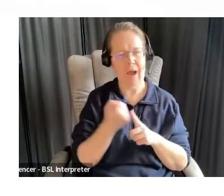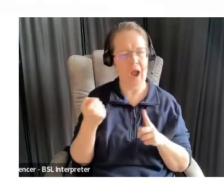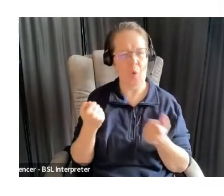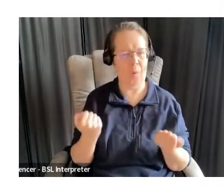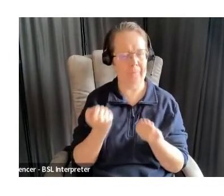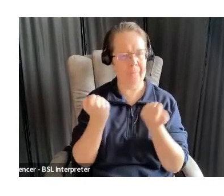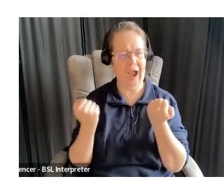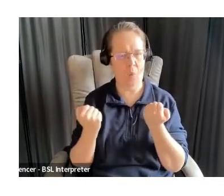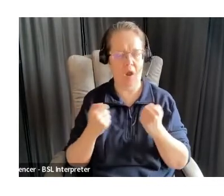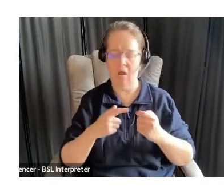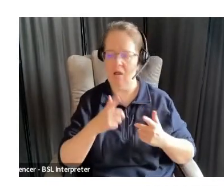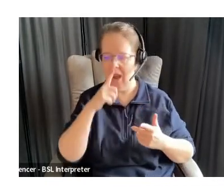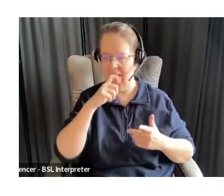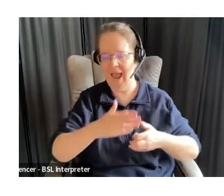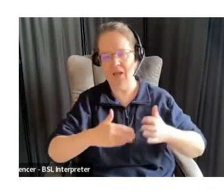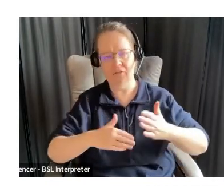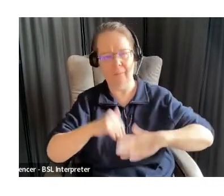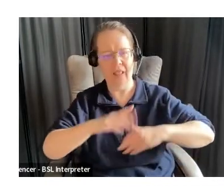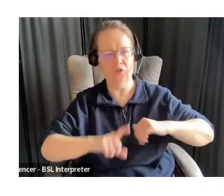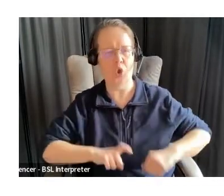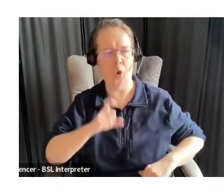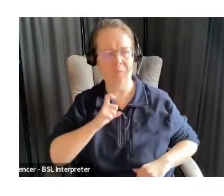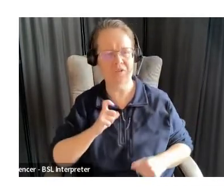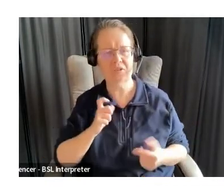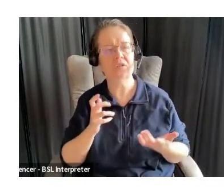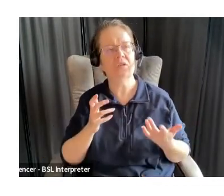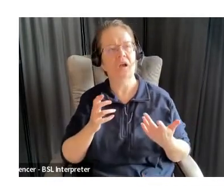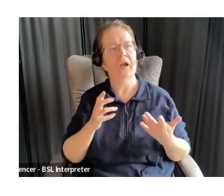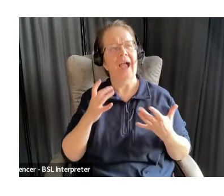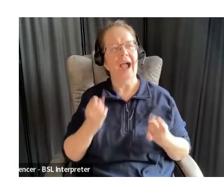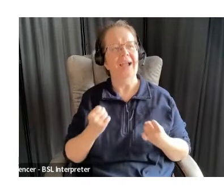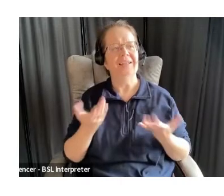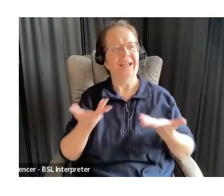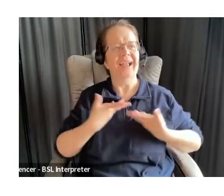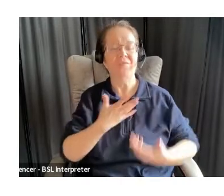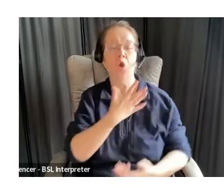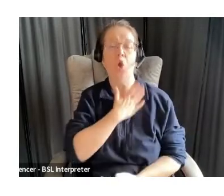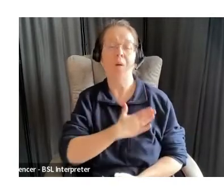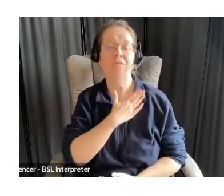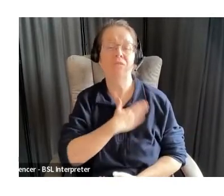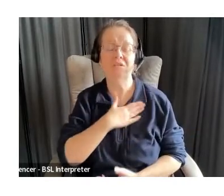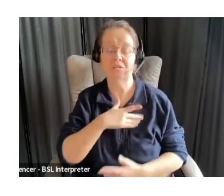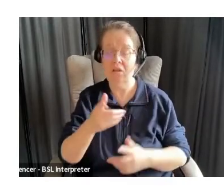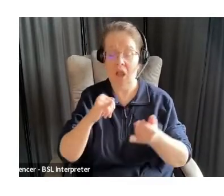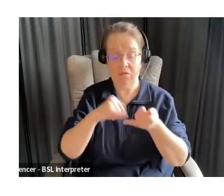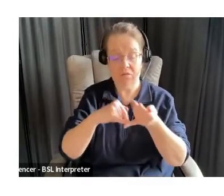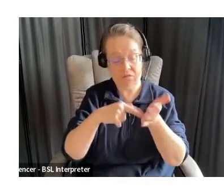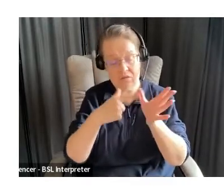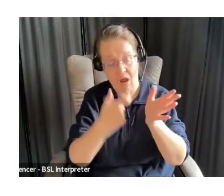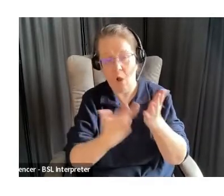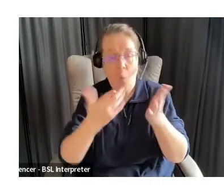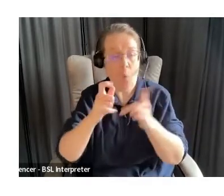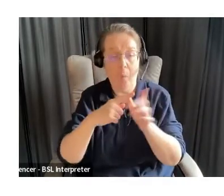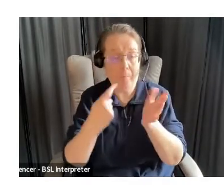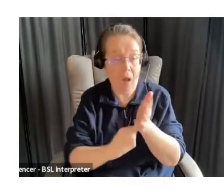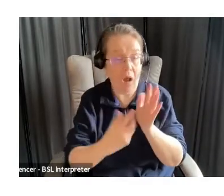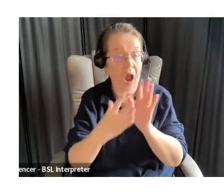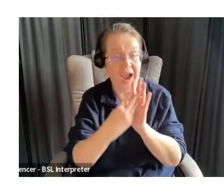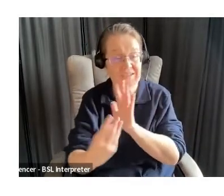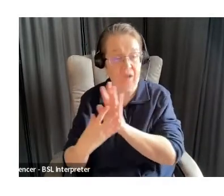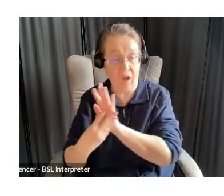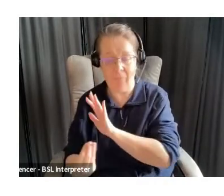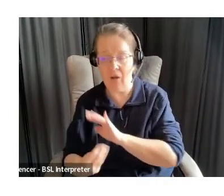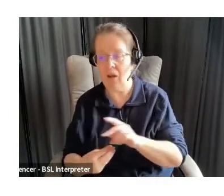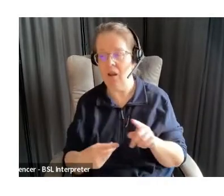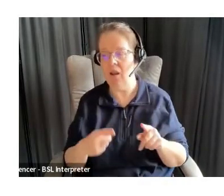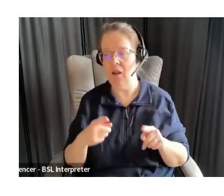building confidence. And it gives you some comfort, because if you create those star or power examples